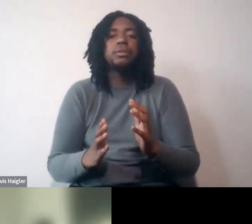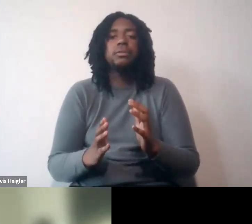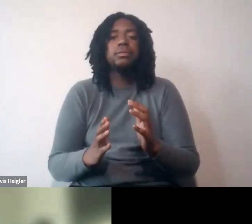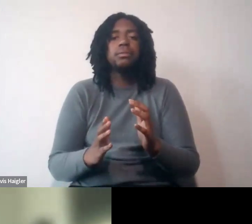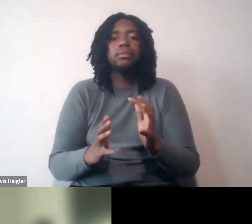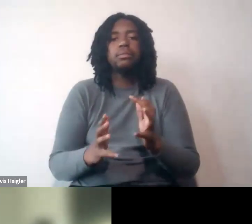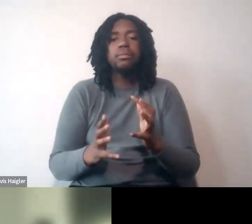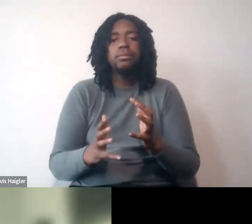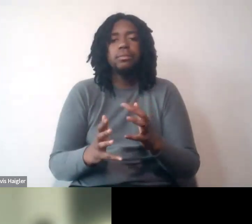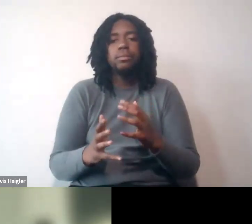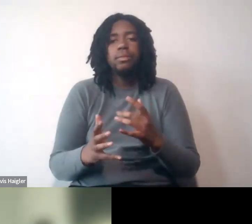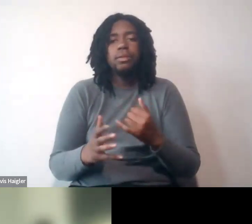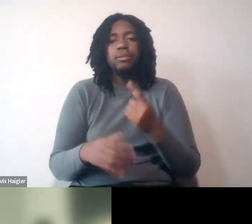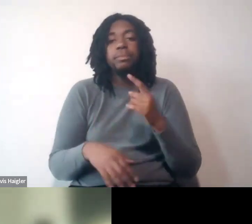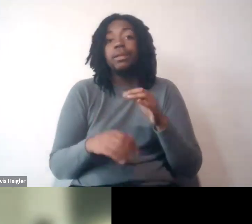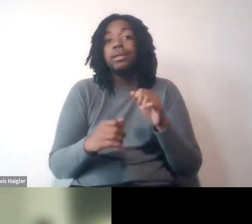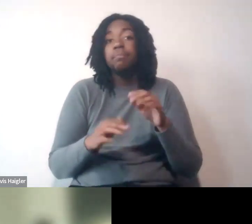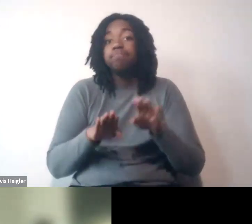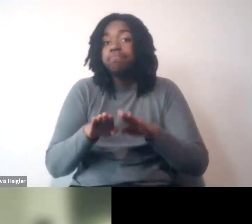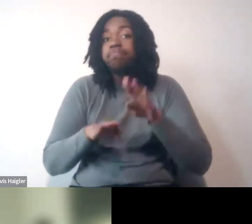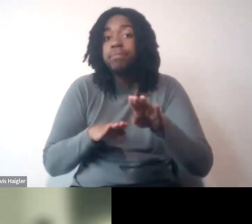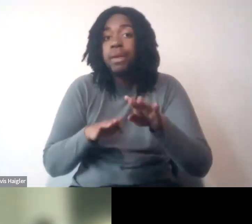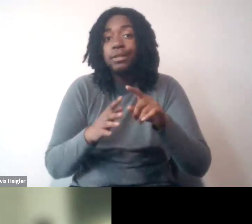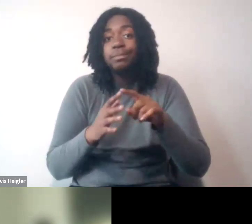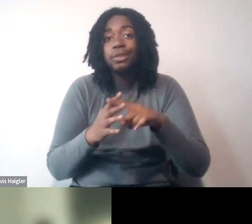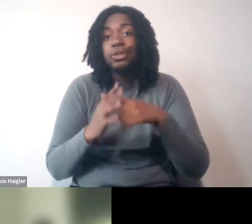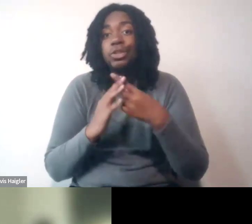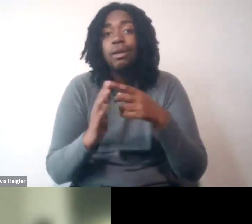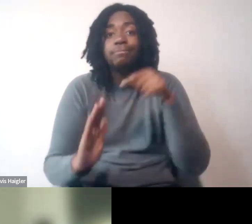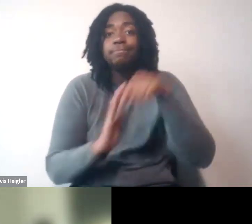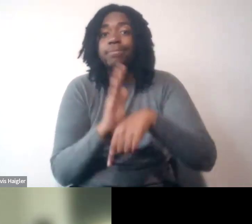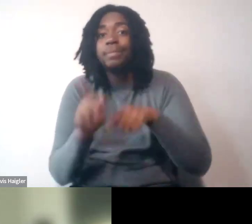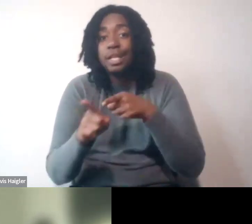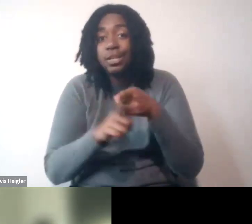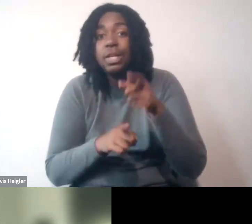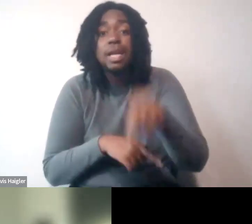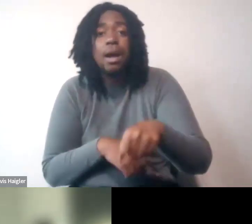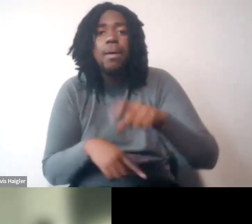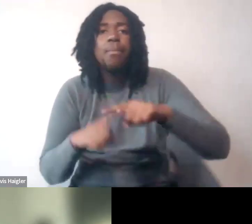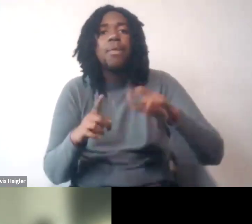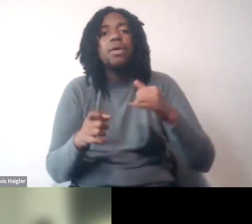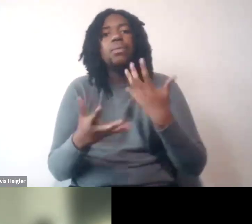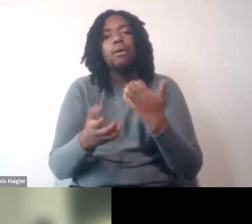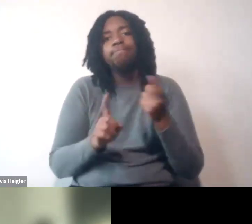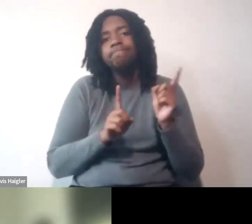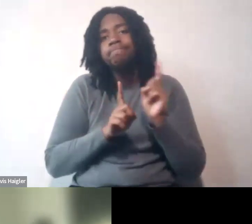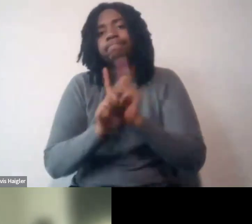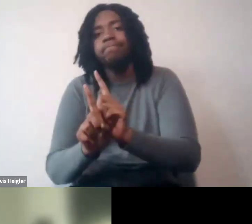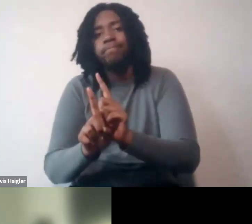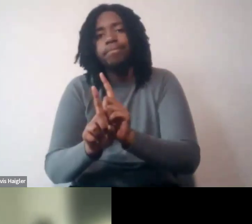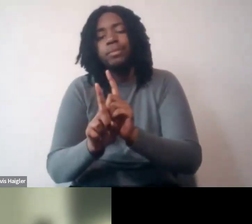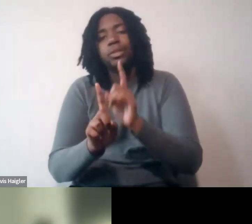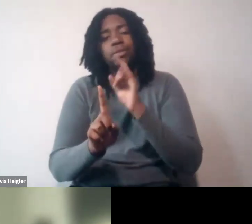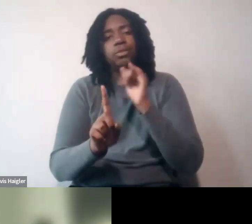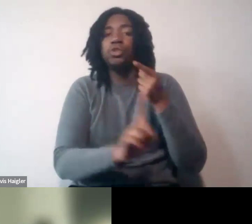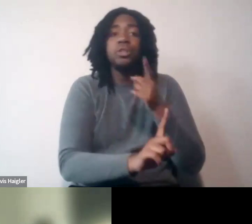to kind of get a foot in the door, but she also wanted to offer mentorship. She has a real passion for mentorship, and Lee&Low